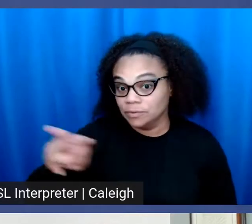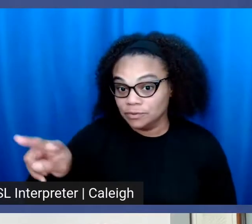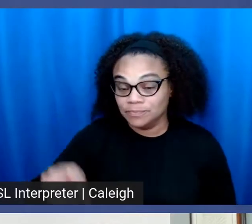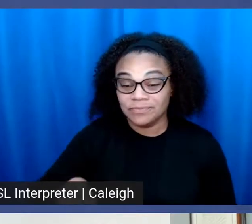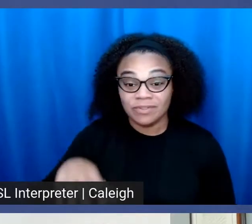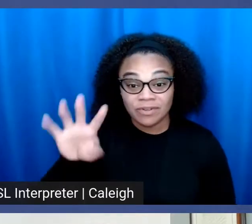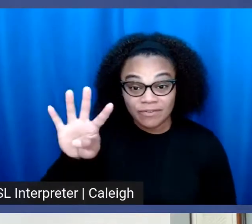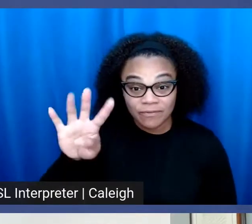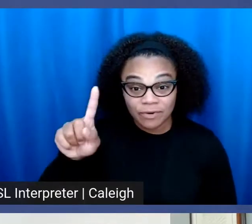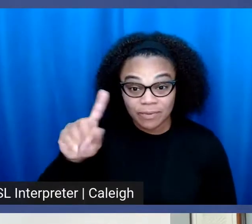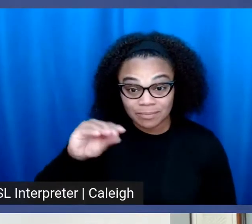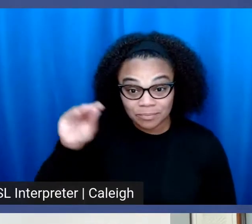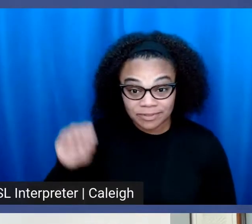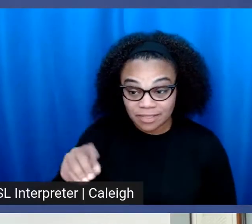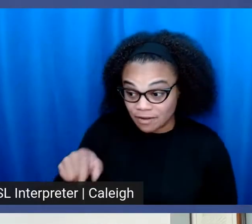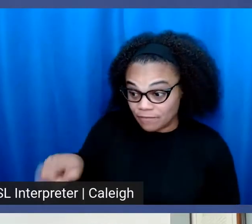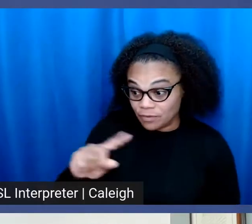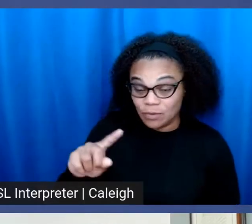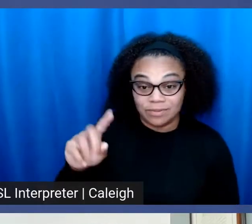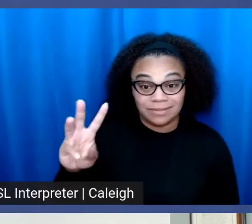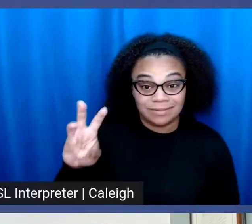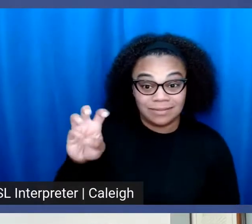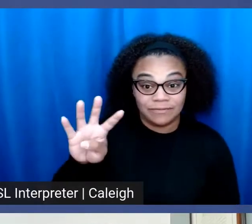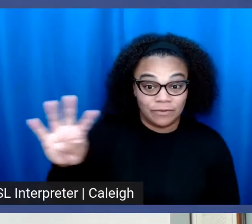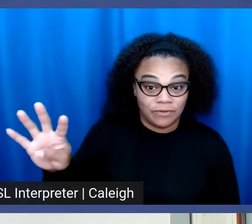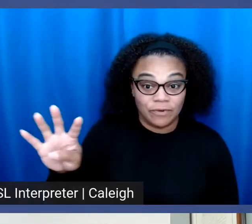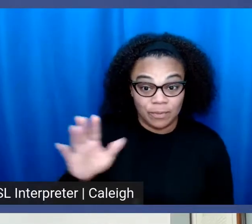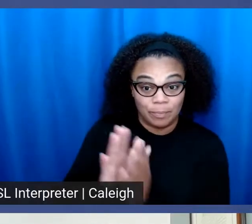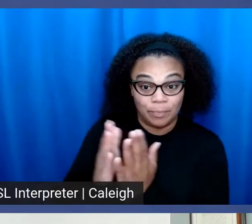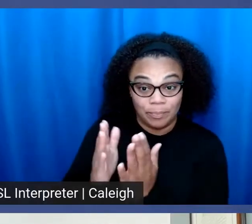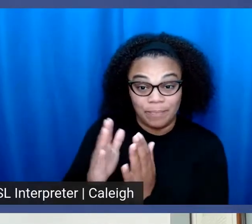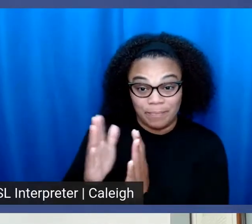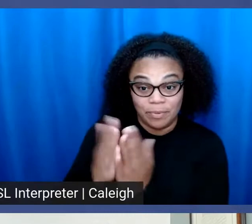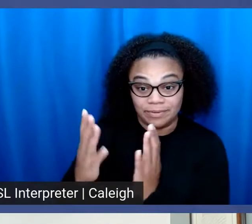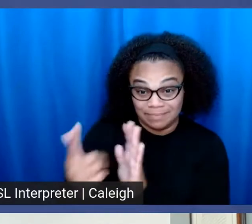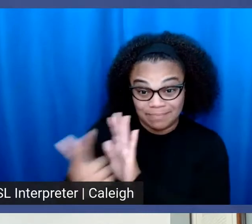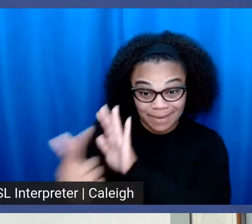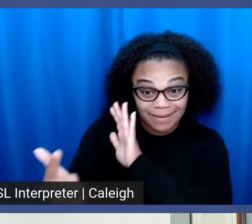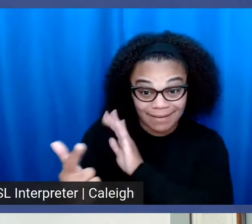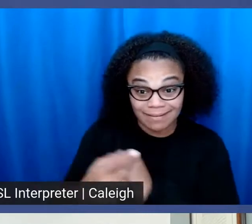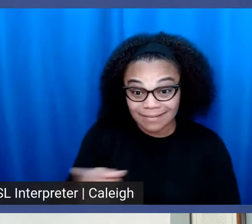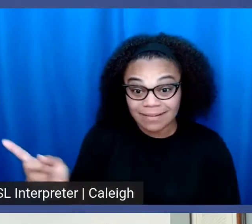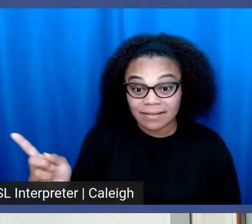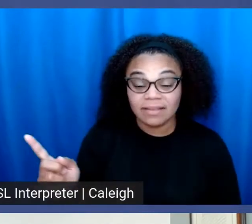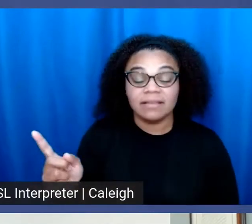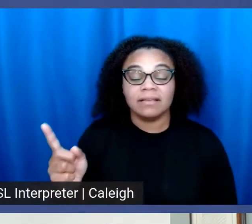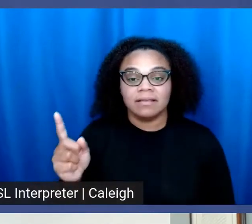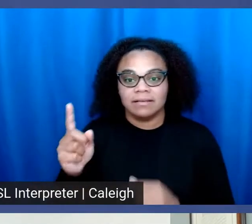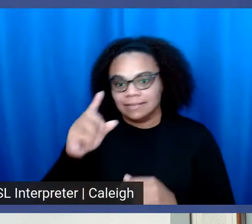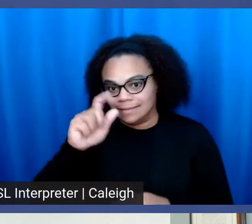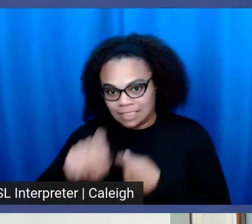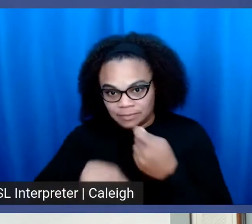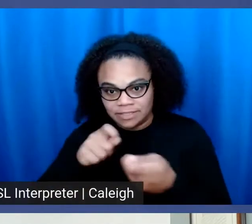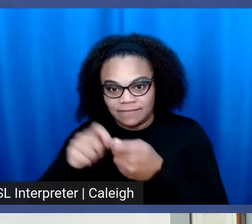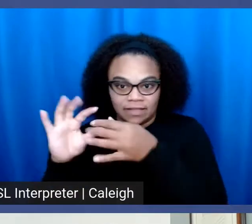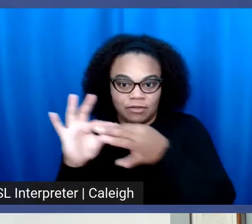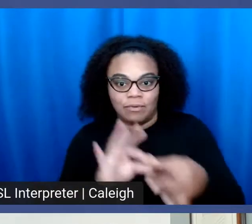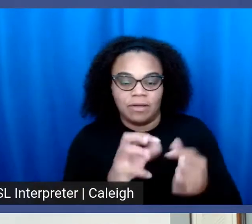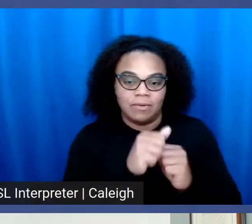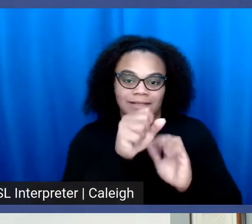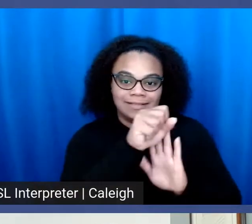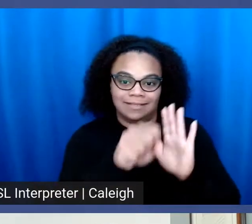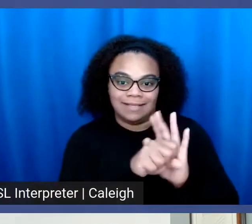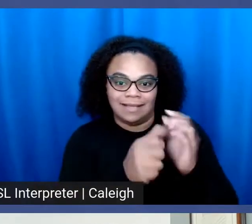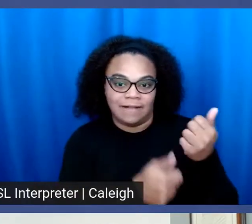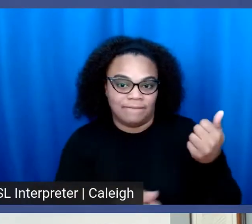41% of those, that's 644 individual bans, are tied to directives from state officials